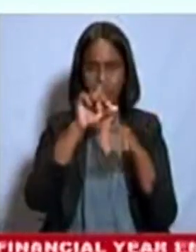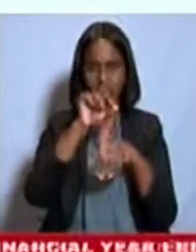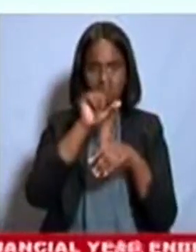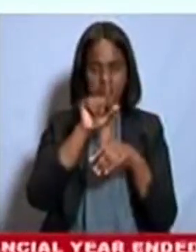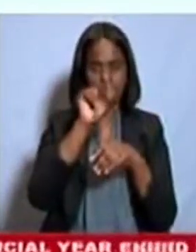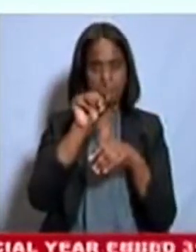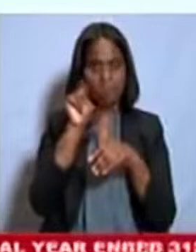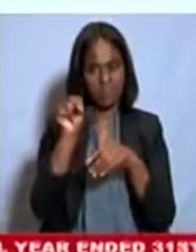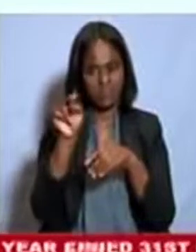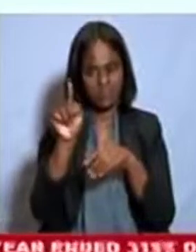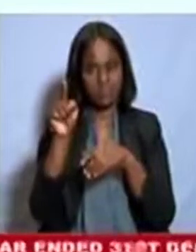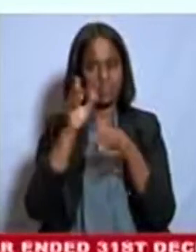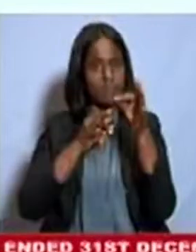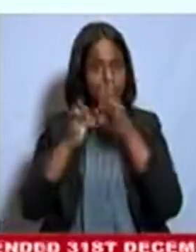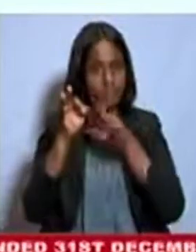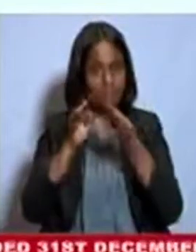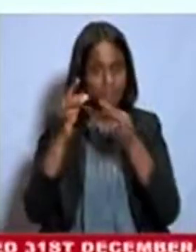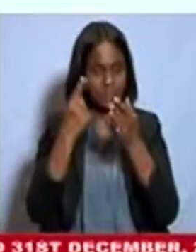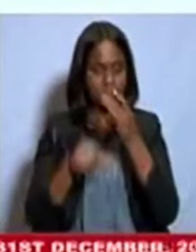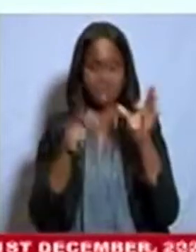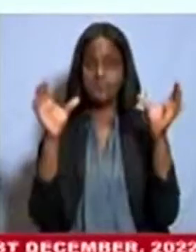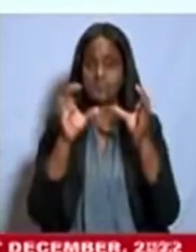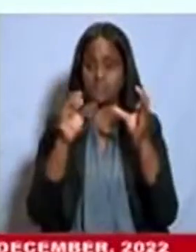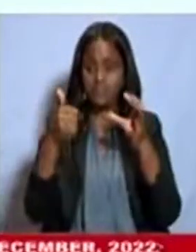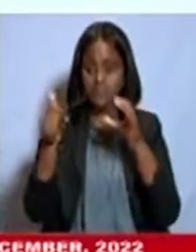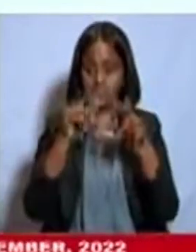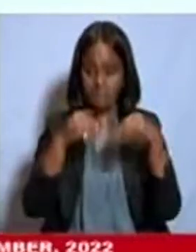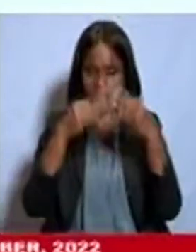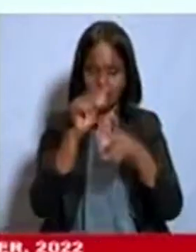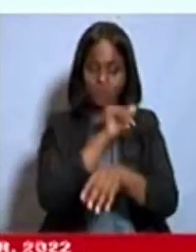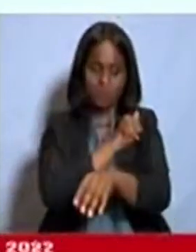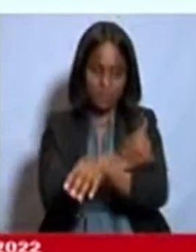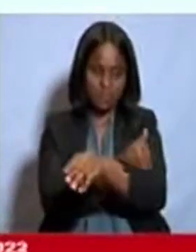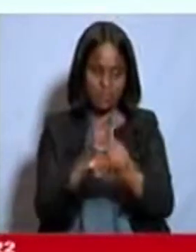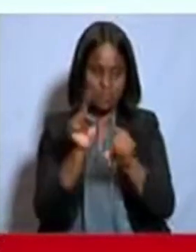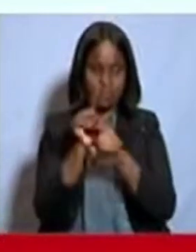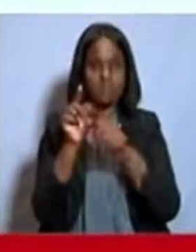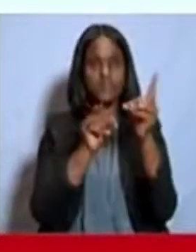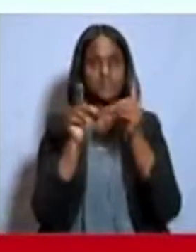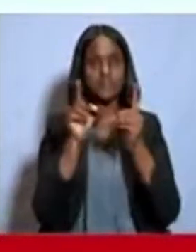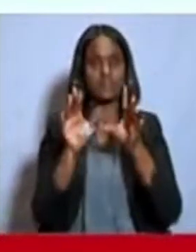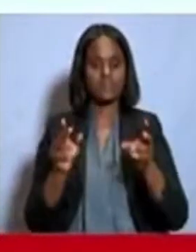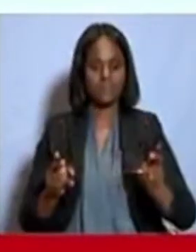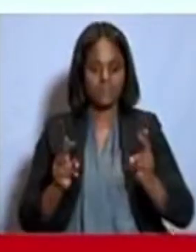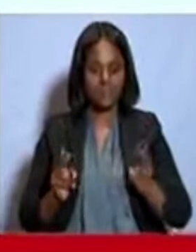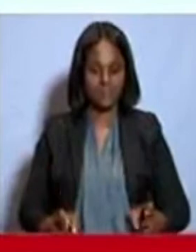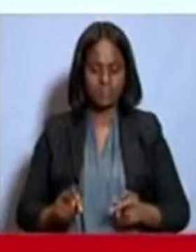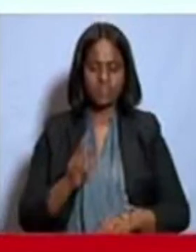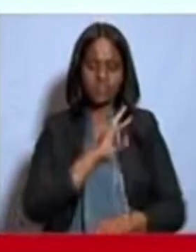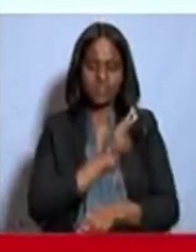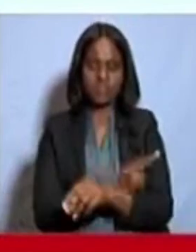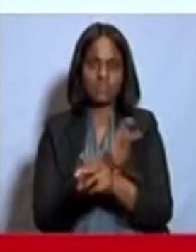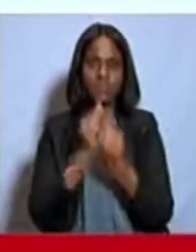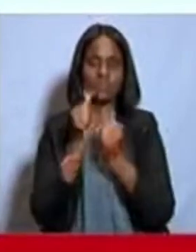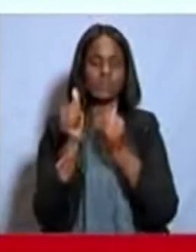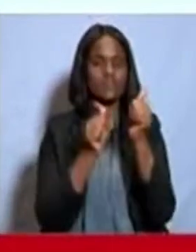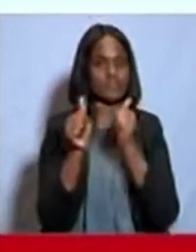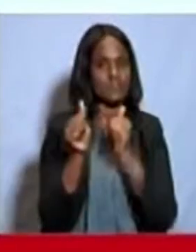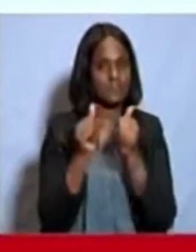2022 revealed that the committee granted authority to the Director, Human Resource and